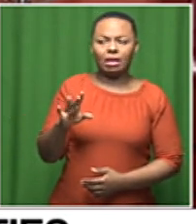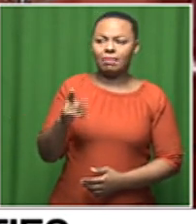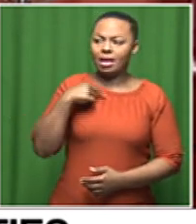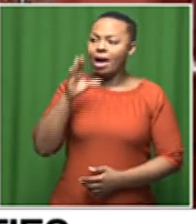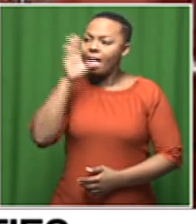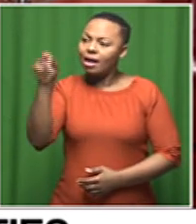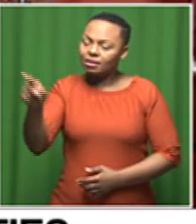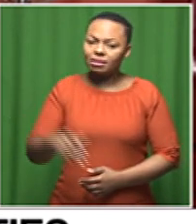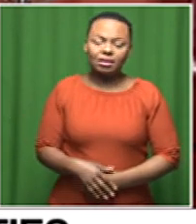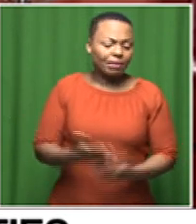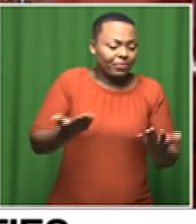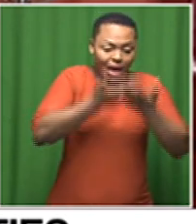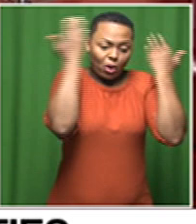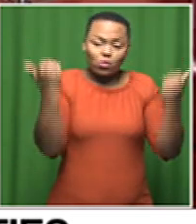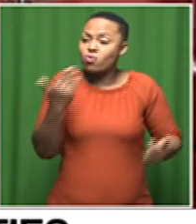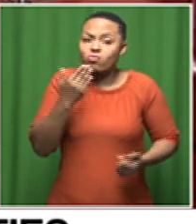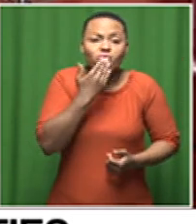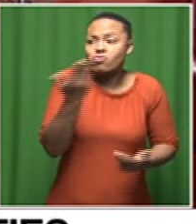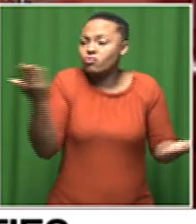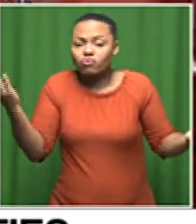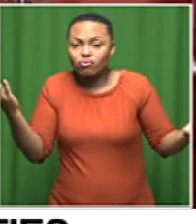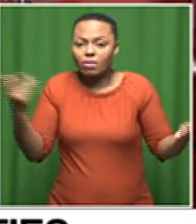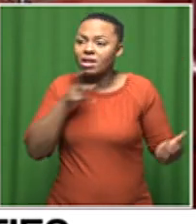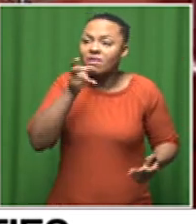said, "Lethabo, I don't know who's who, what's what."